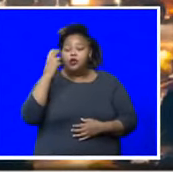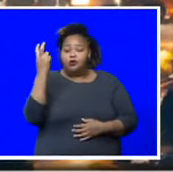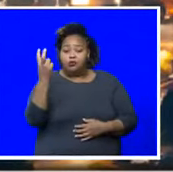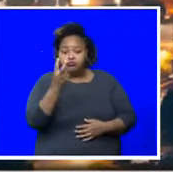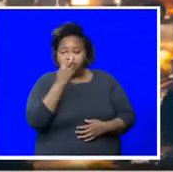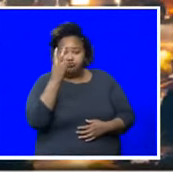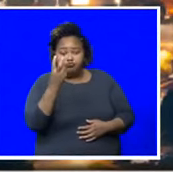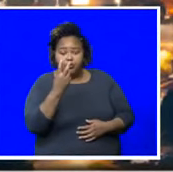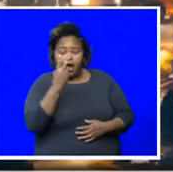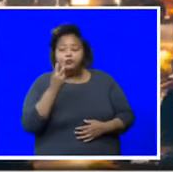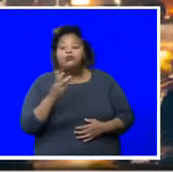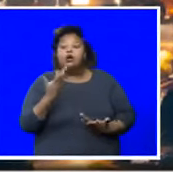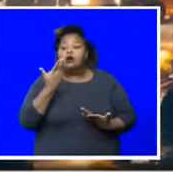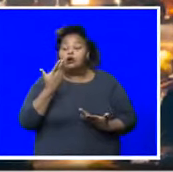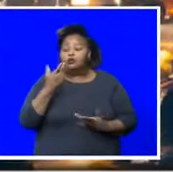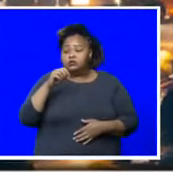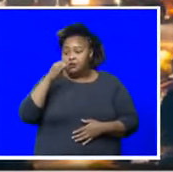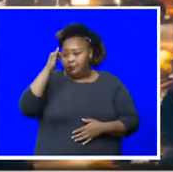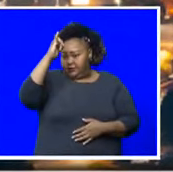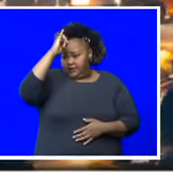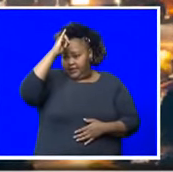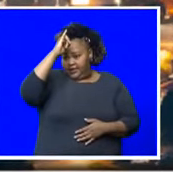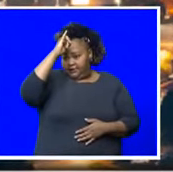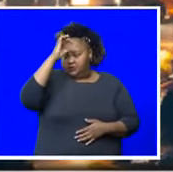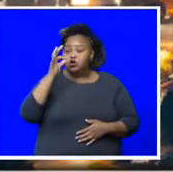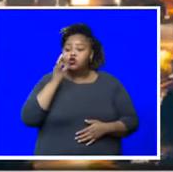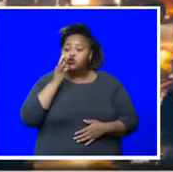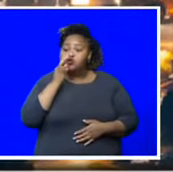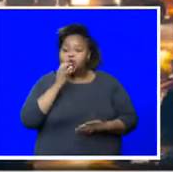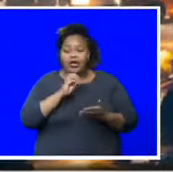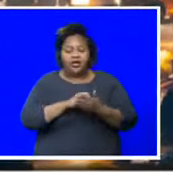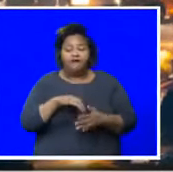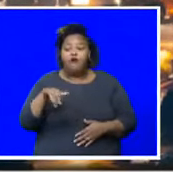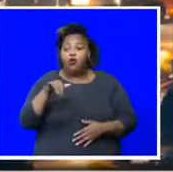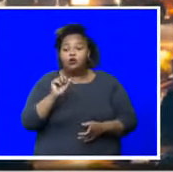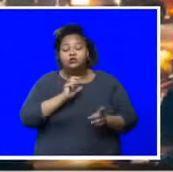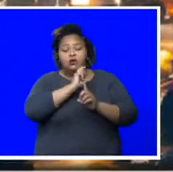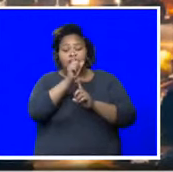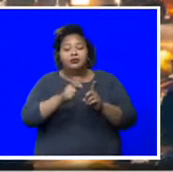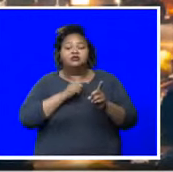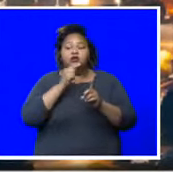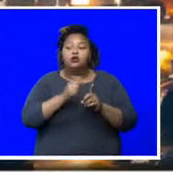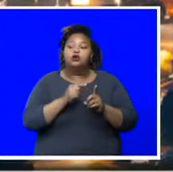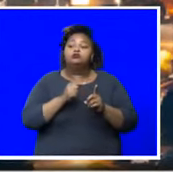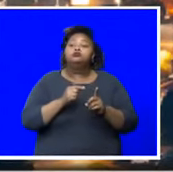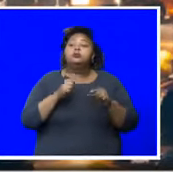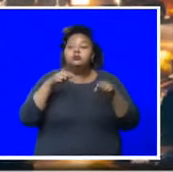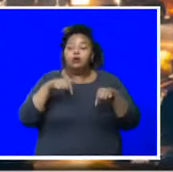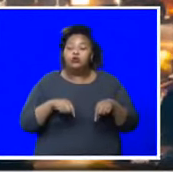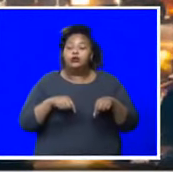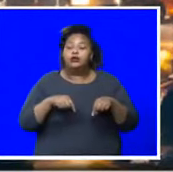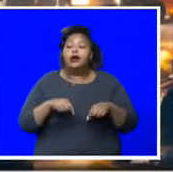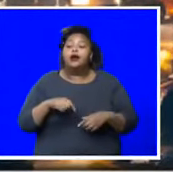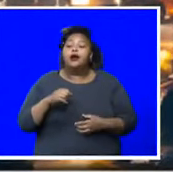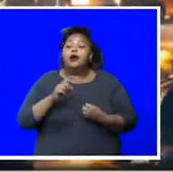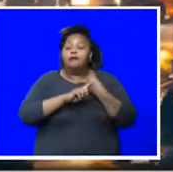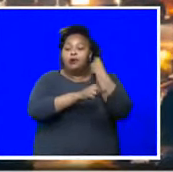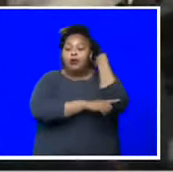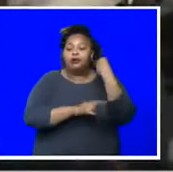nekuthi ke emi 17 kudzingeka maphi induna beyikhuluma ku youth expo lebeyibanjele ehotela la Sir Hilton Garden Inn